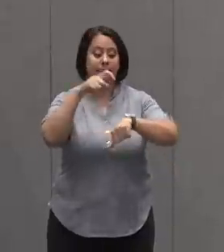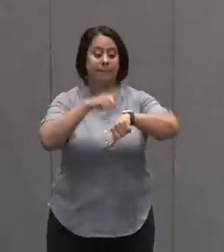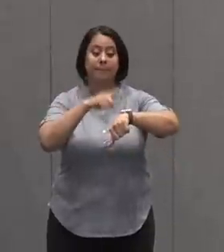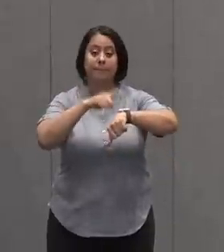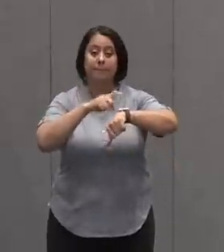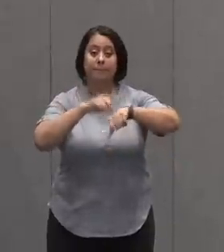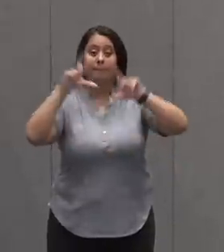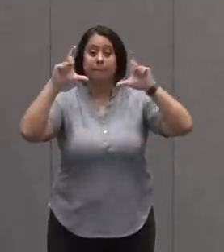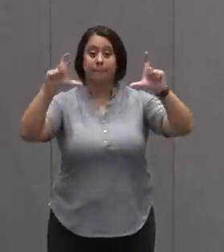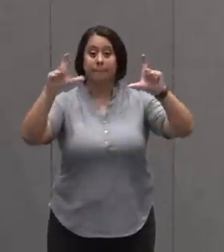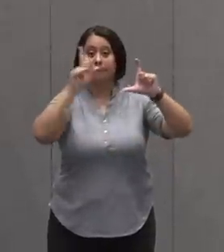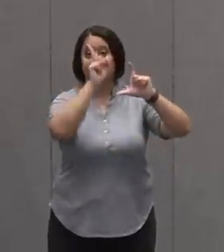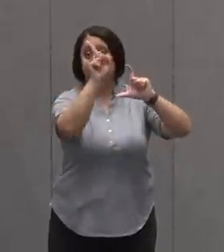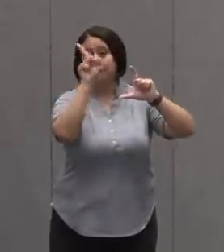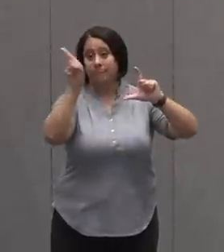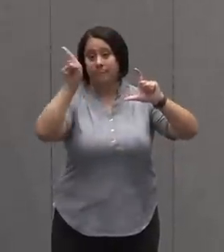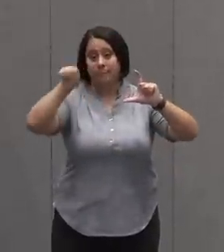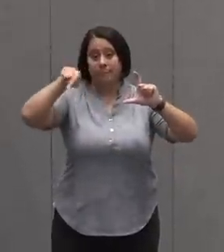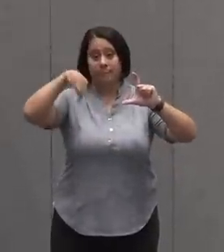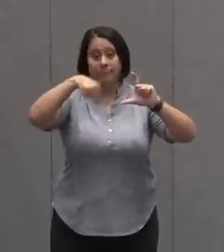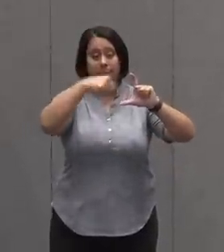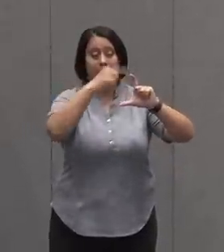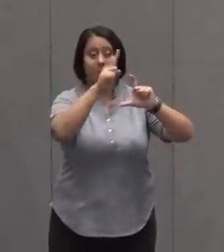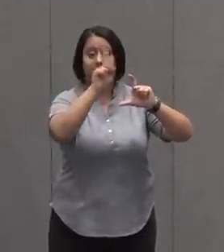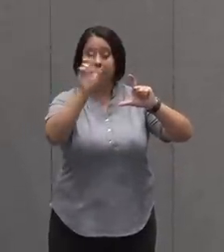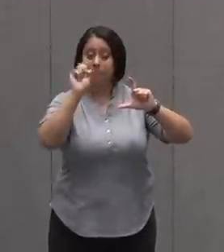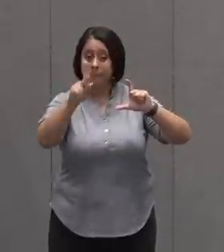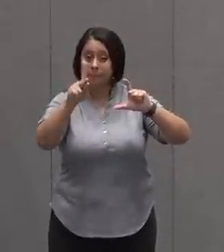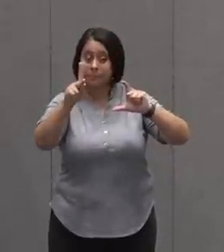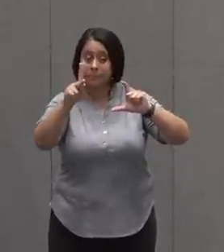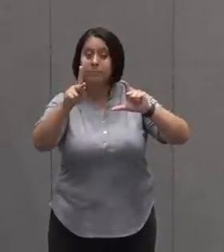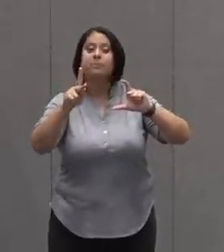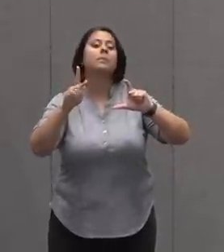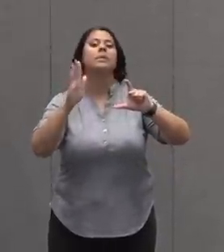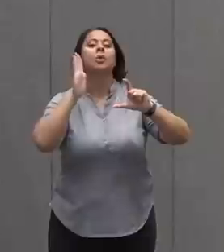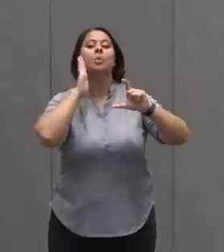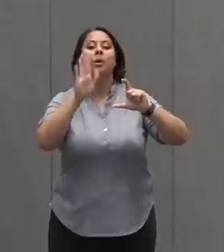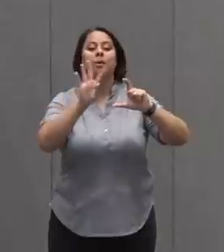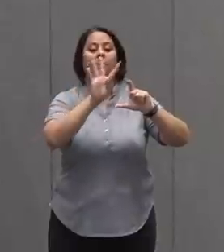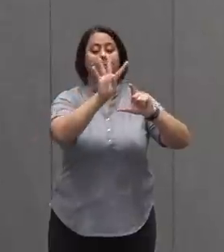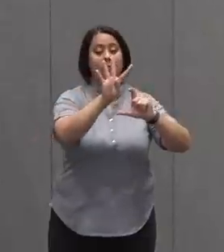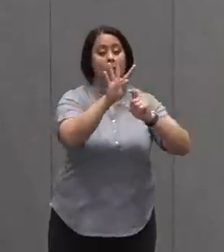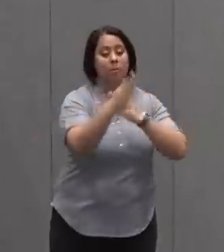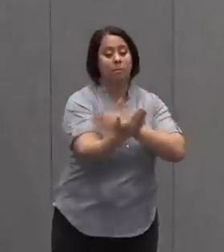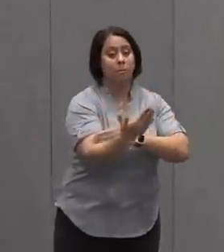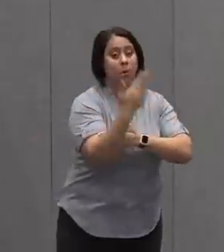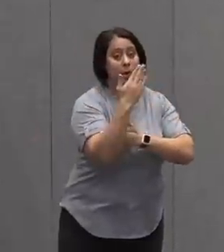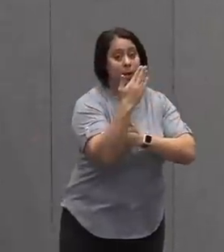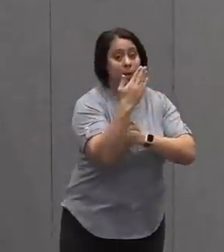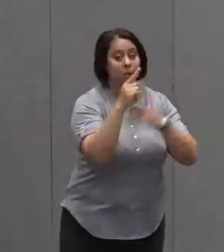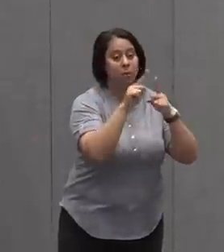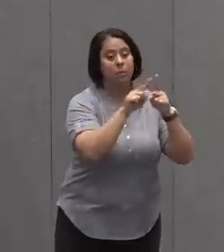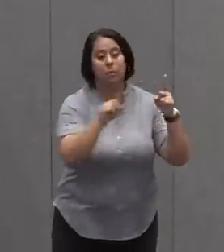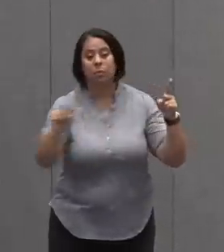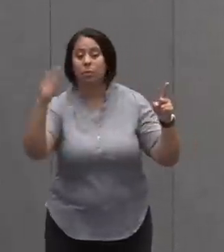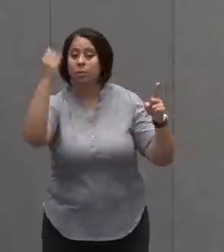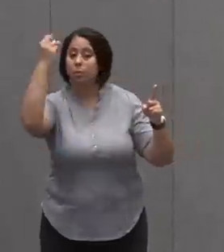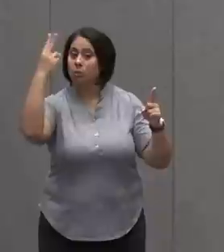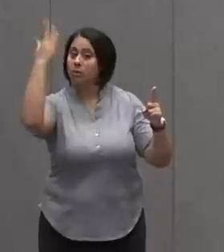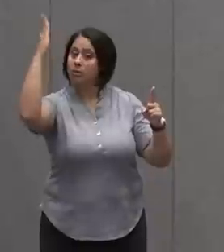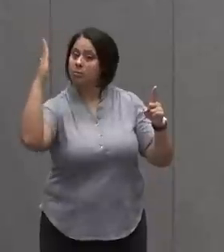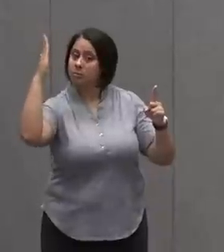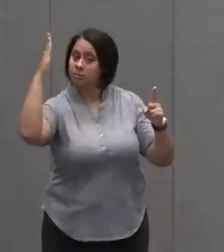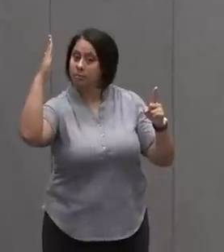hours. We're going to start with 4 a.m. and go to 12 p.m. But the movement that we're going to be using is we're going to